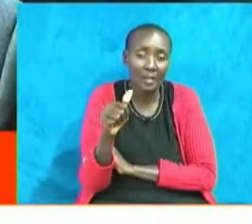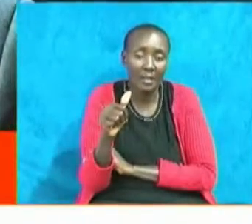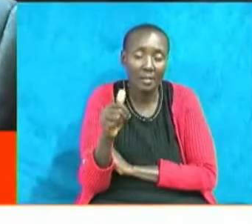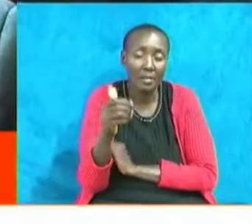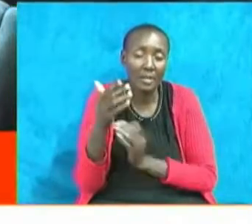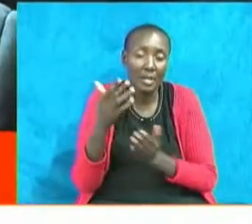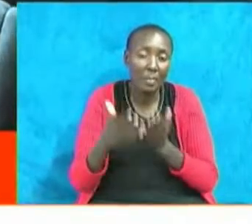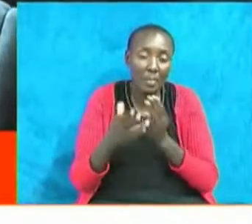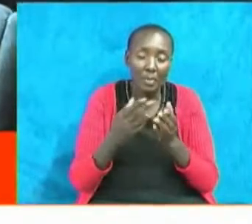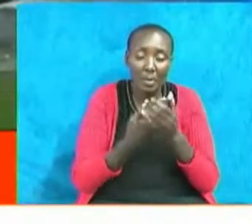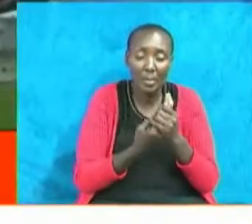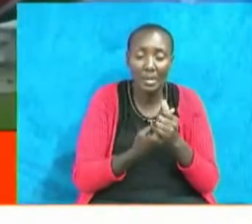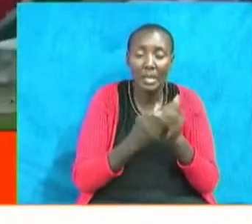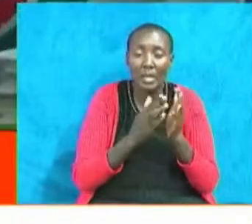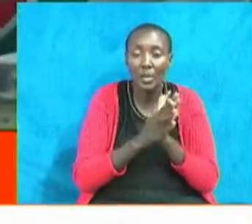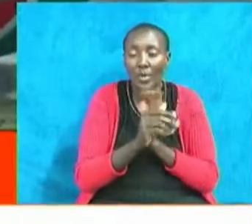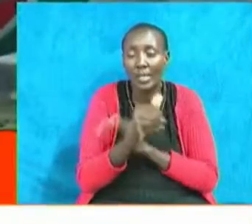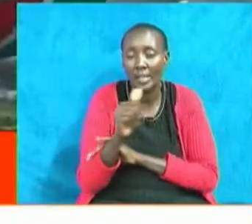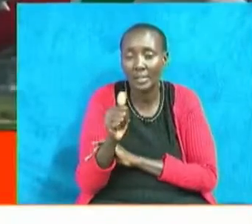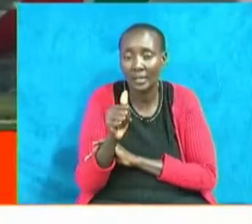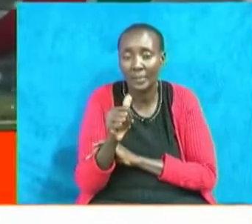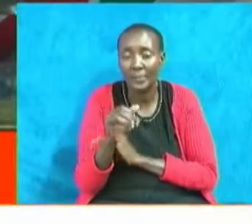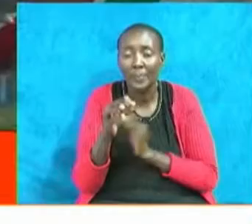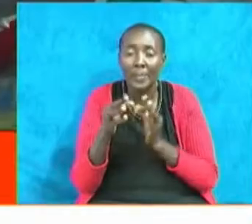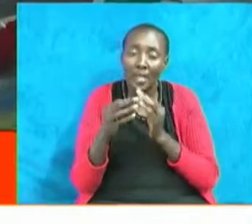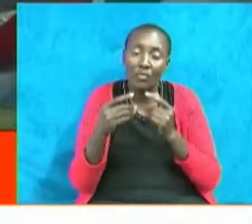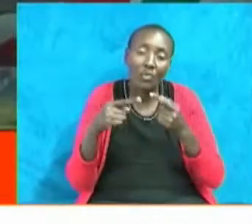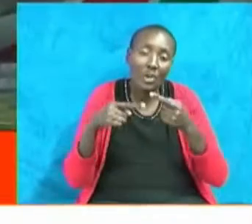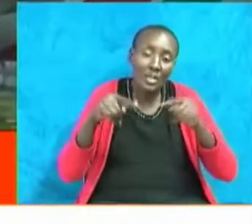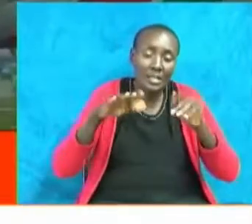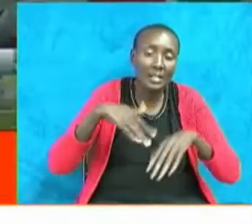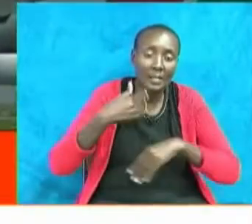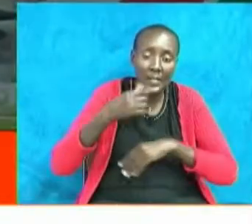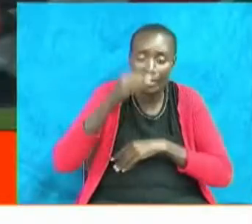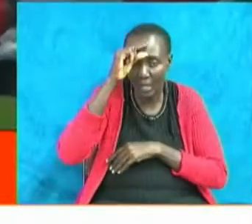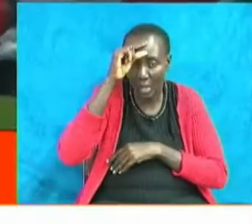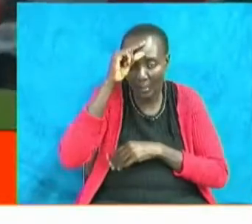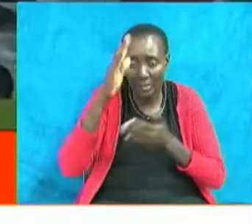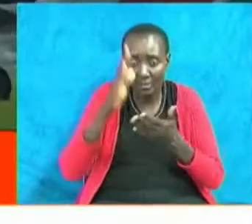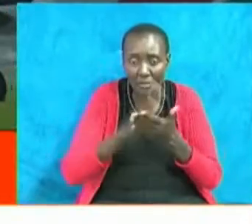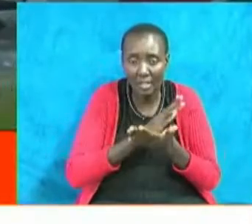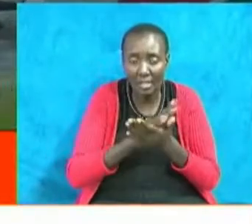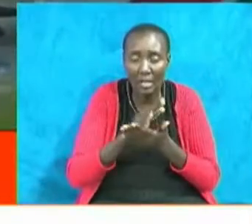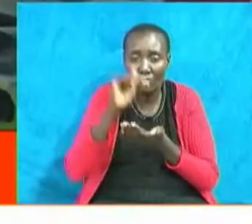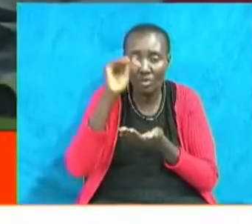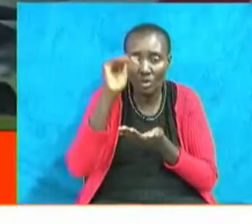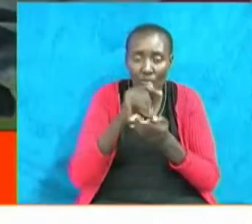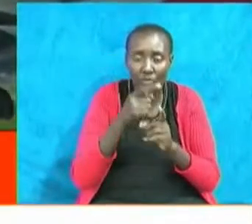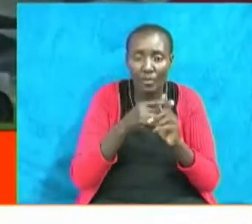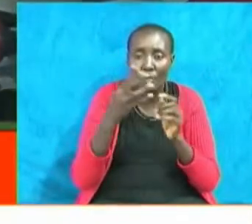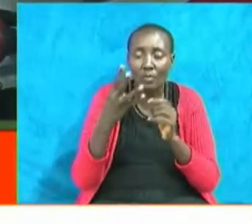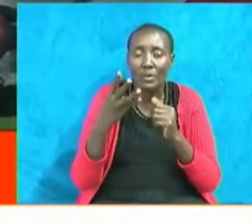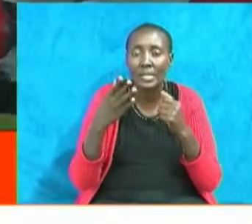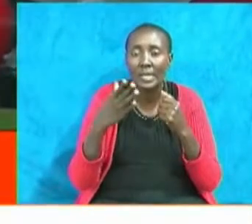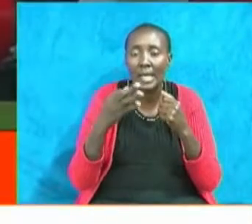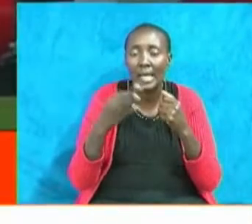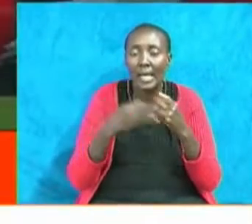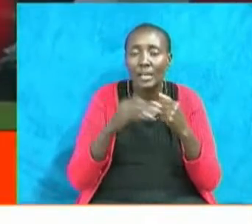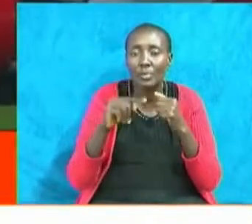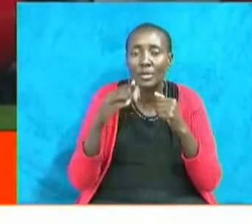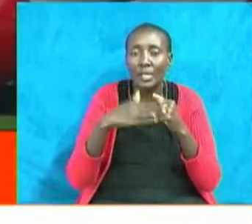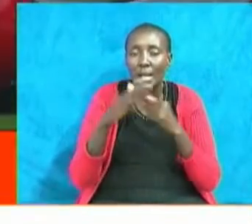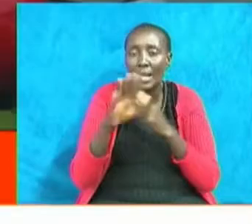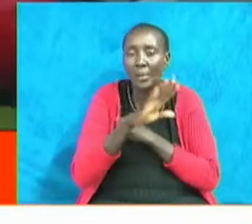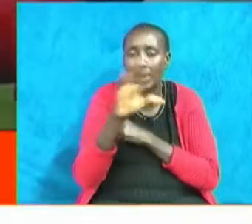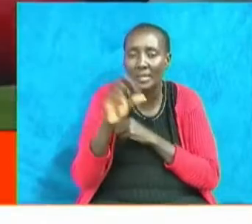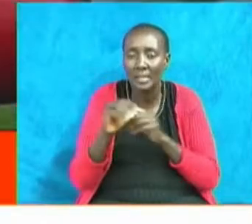Like partnering with others. If the sales goes through, it would see the government's shareholding reduced from 48.9% and cut the ownership of